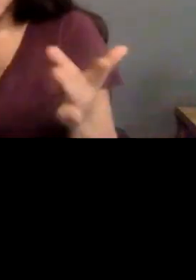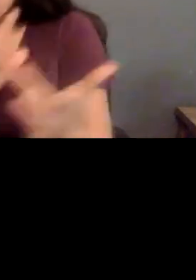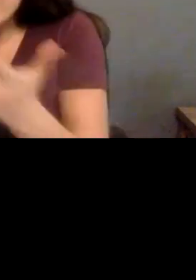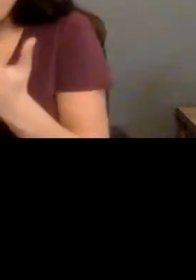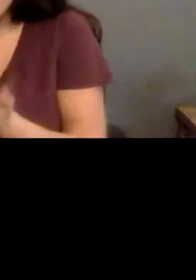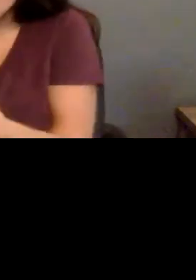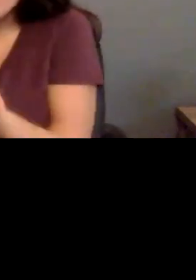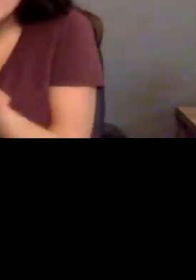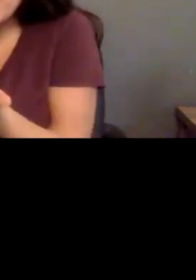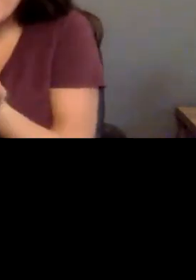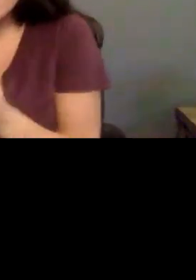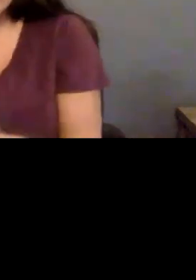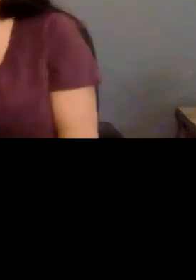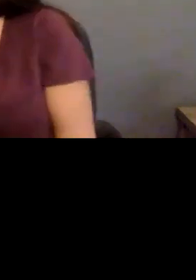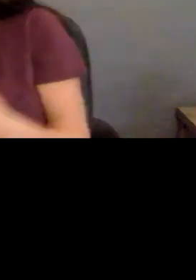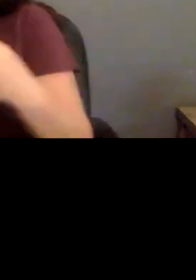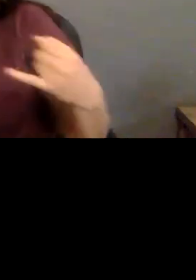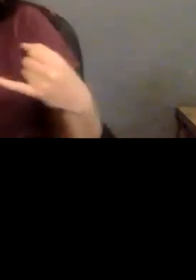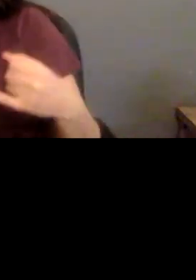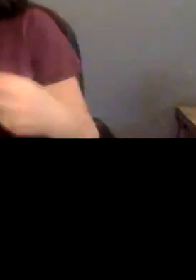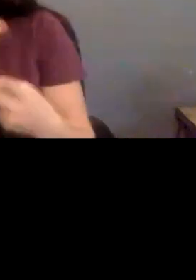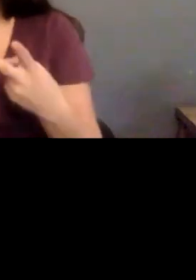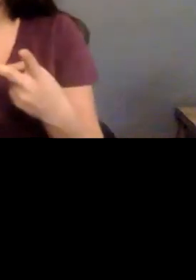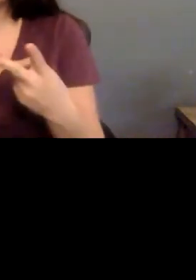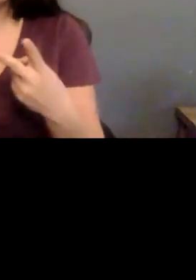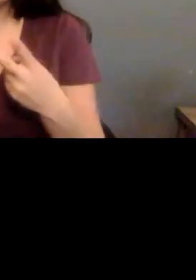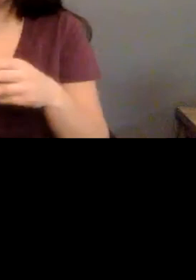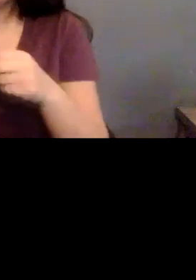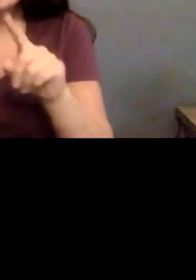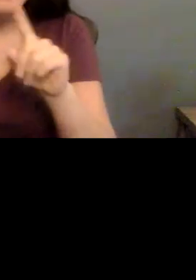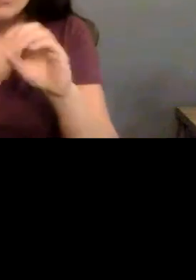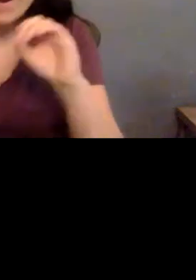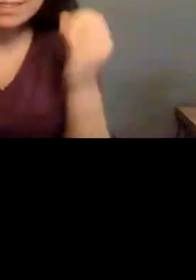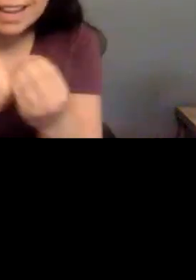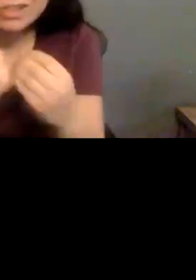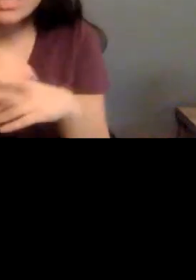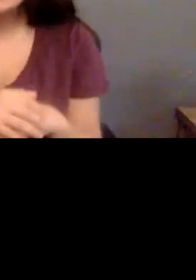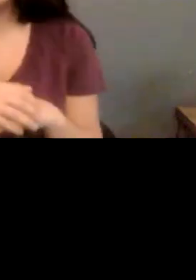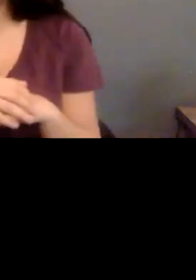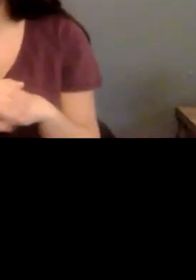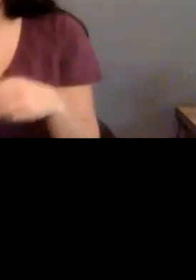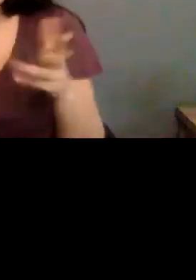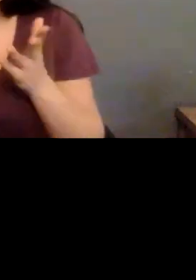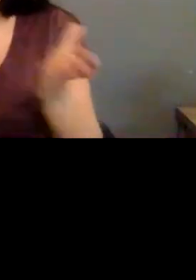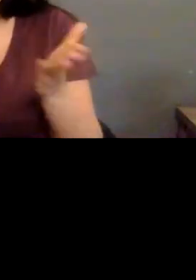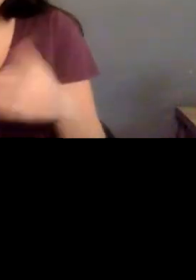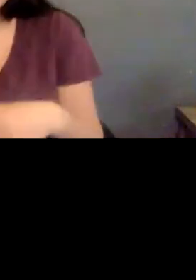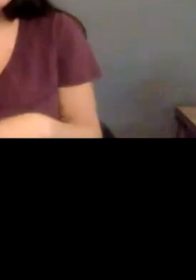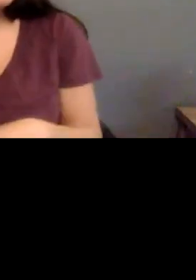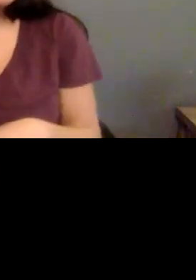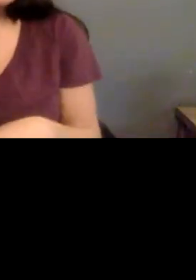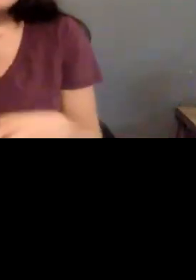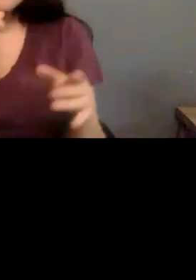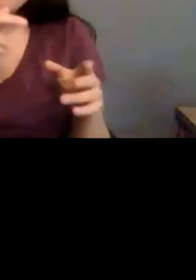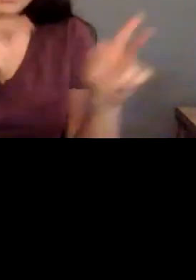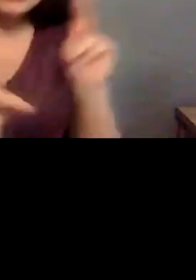imagine this can be a hotline. It can be instituted within different organizations that are already serving deaf individuals. It can be in the community.